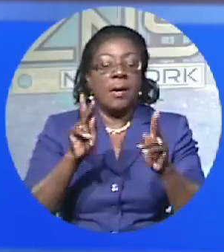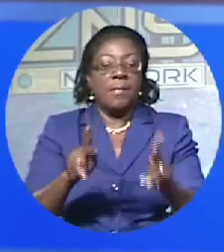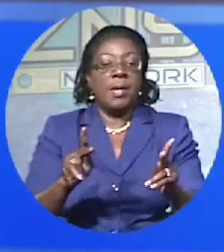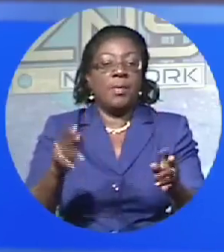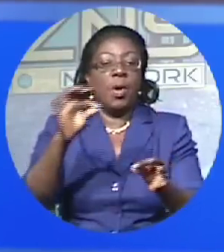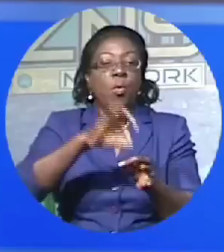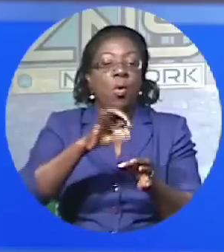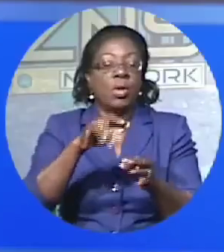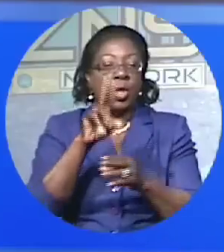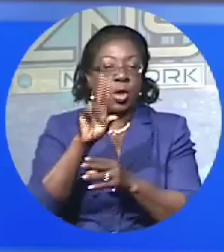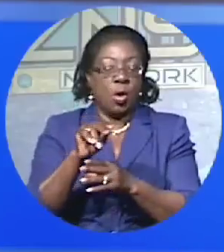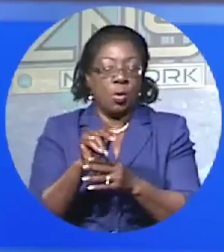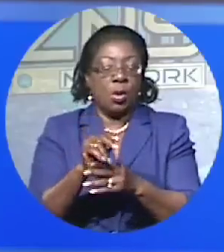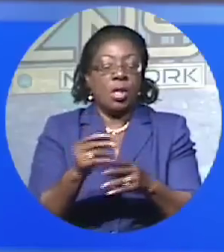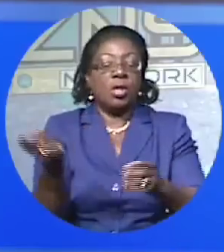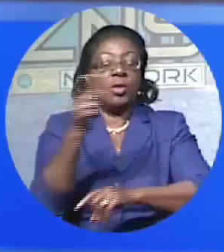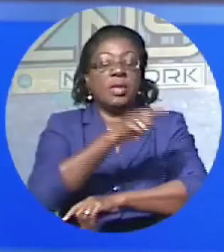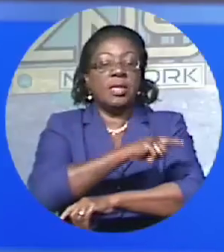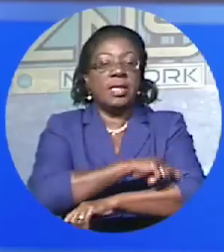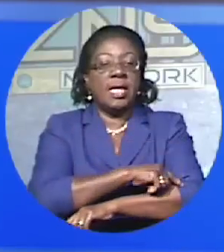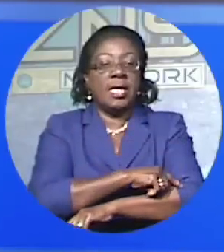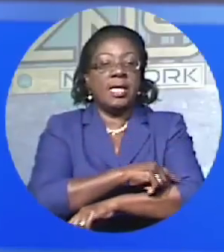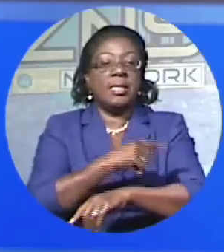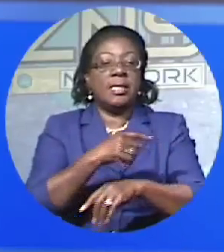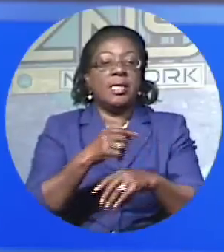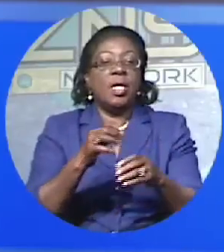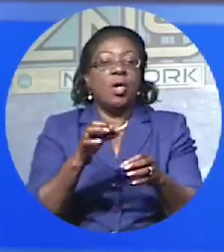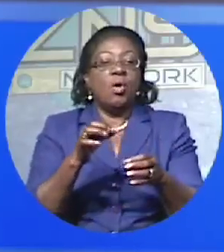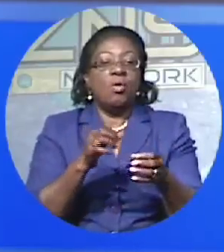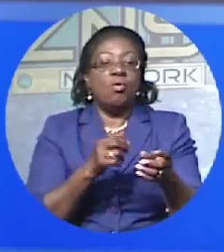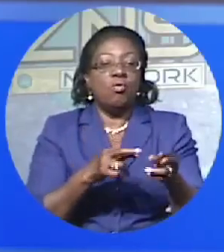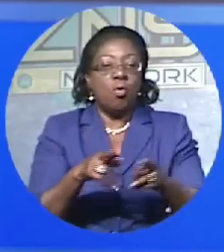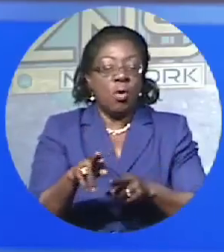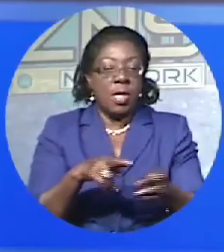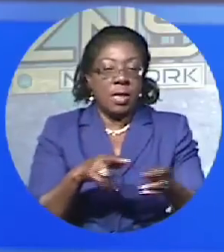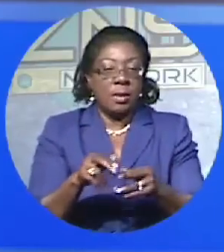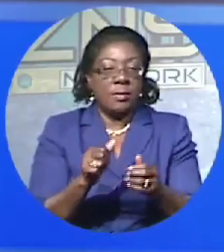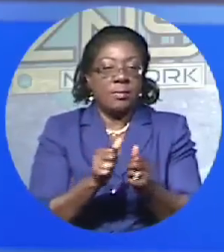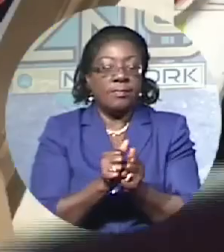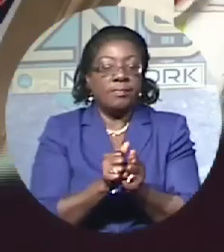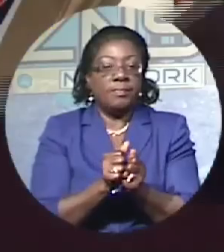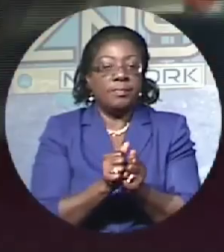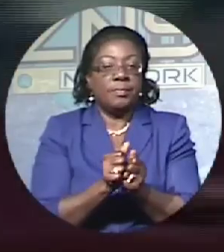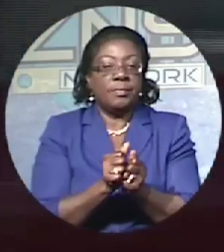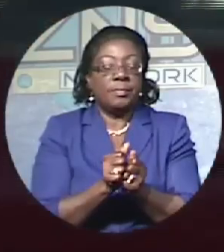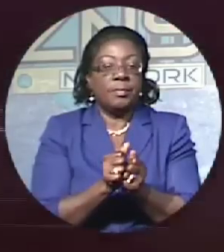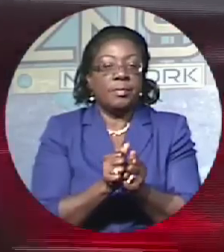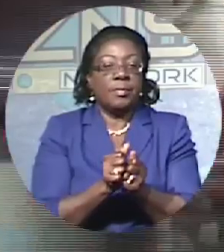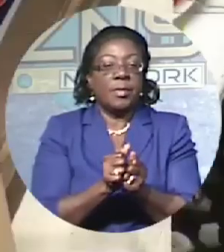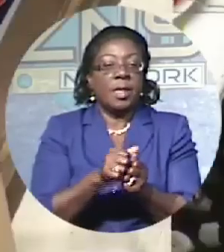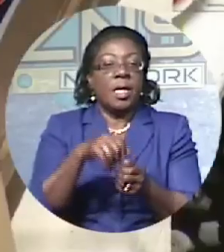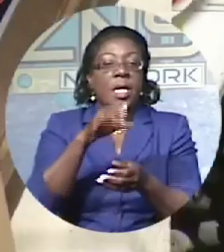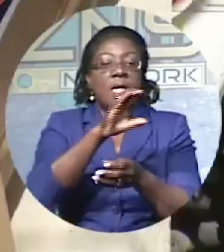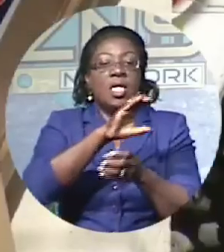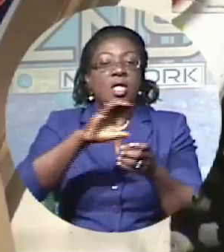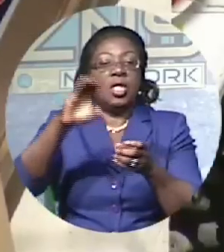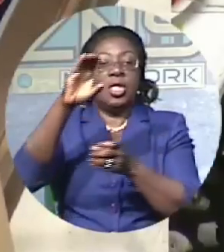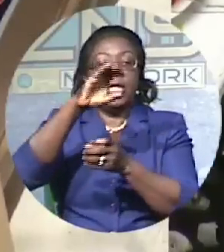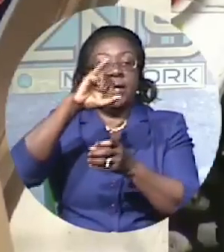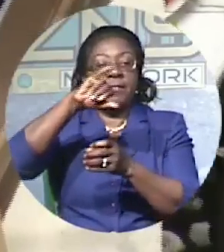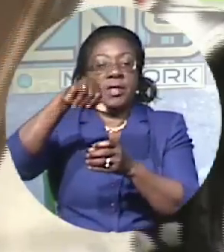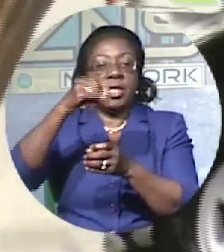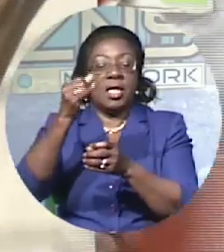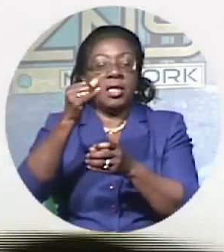tells us in this report, today's ruling has by no means ended the face-off. Chief Justice Sir Michael Barnett